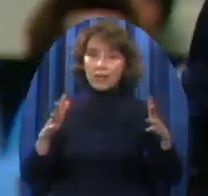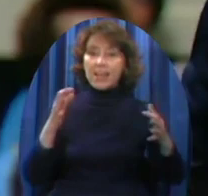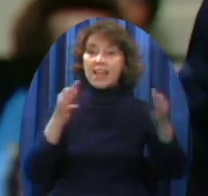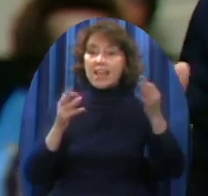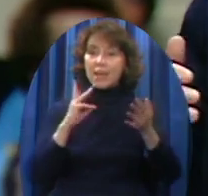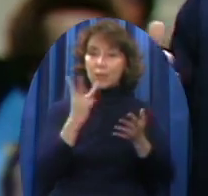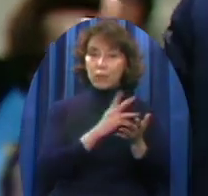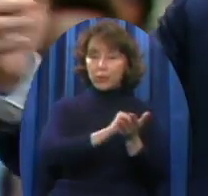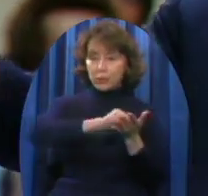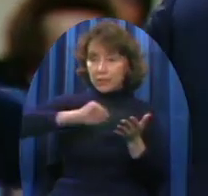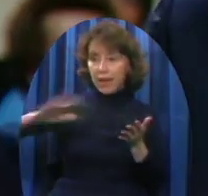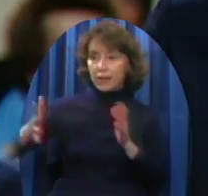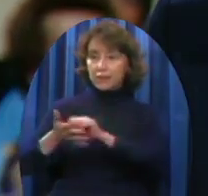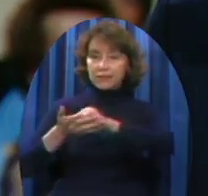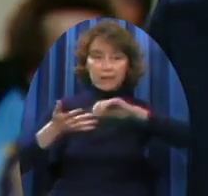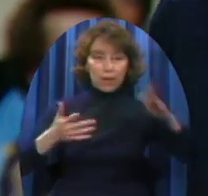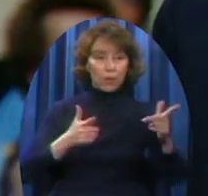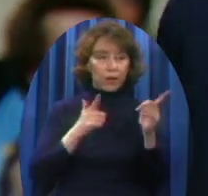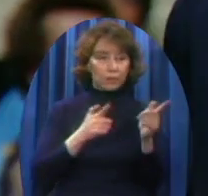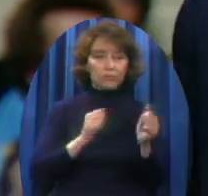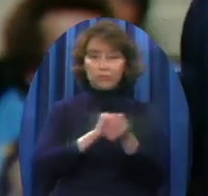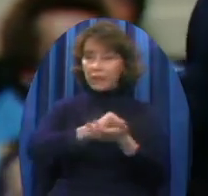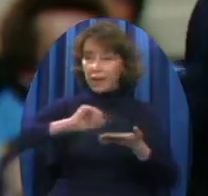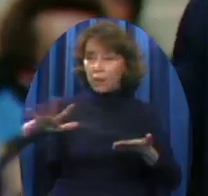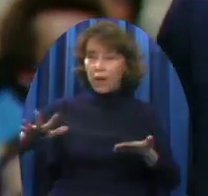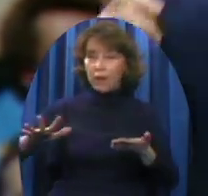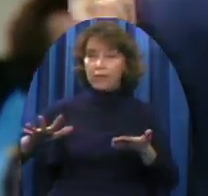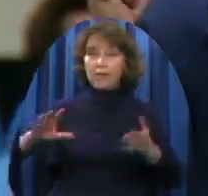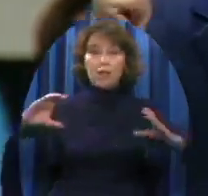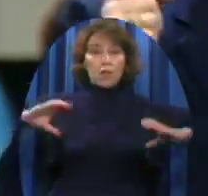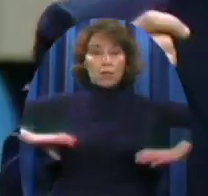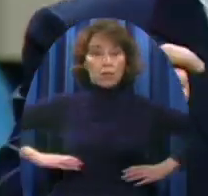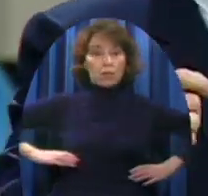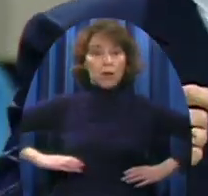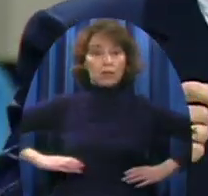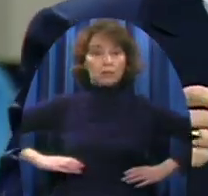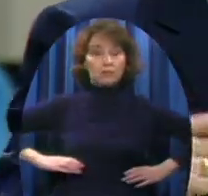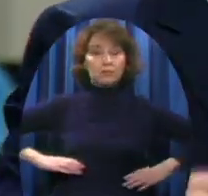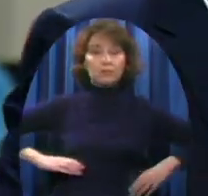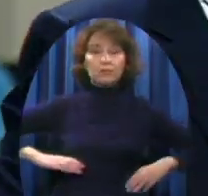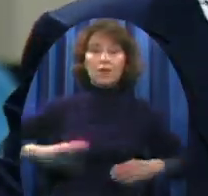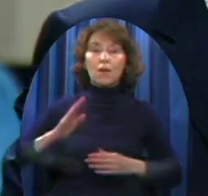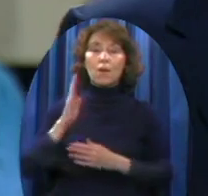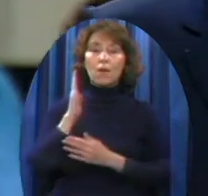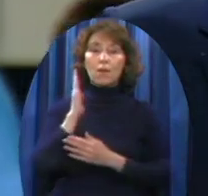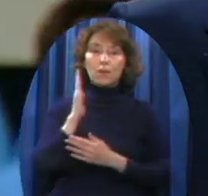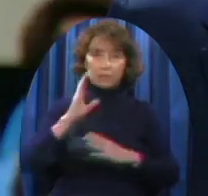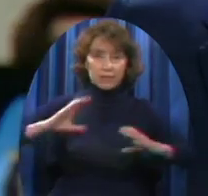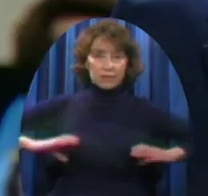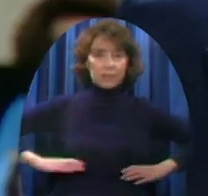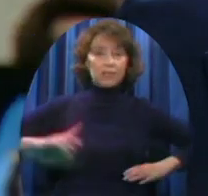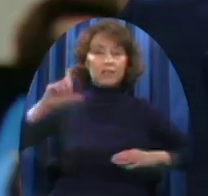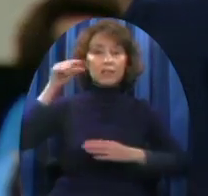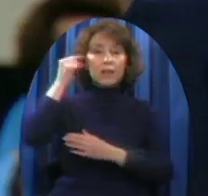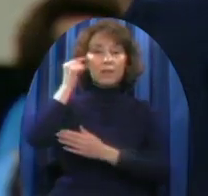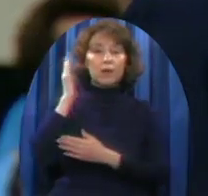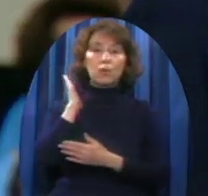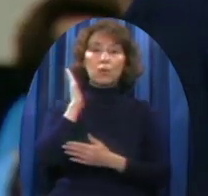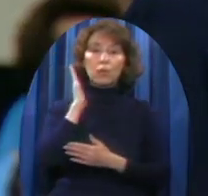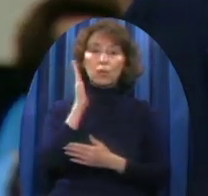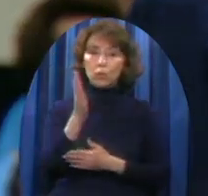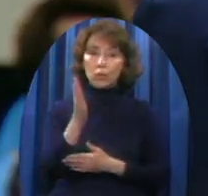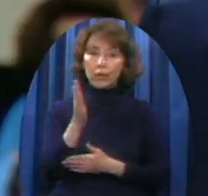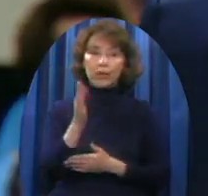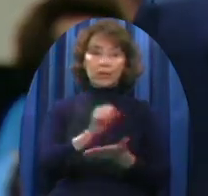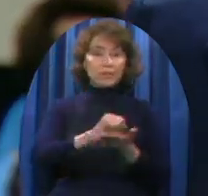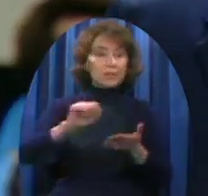our guns and disarm our nation, the Soviets, who are wonderful people, The Soviet government will reciprocate and follow